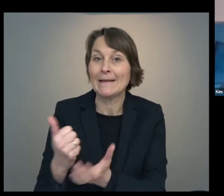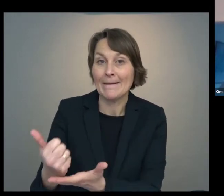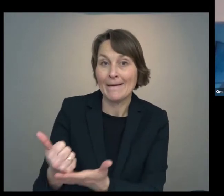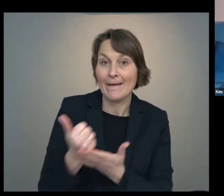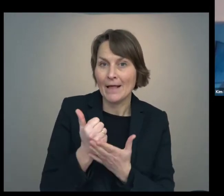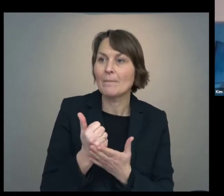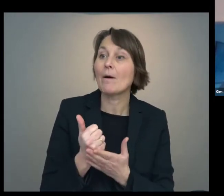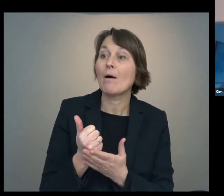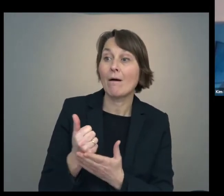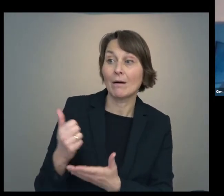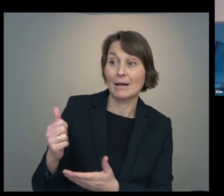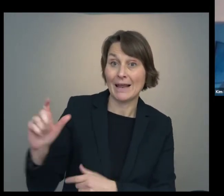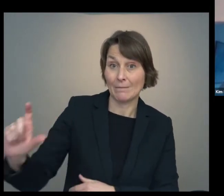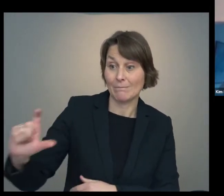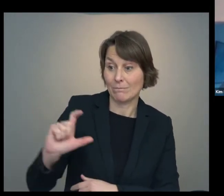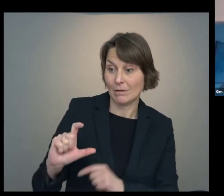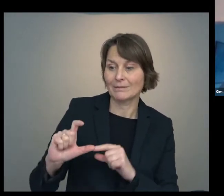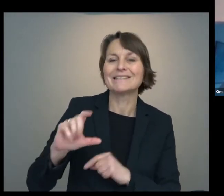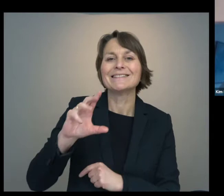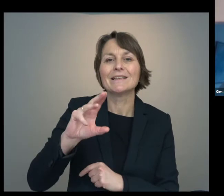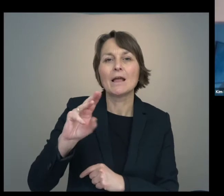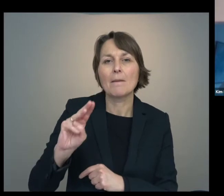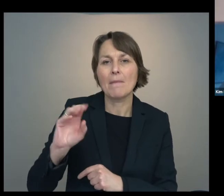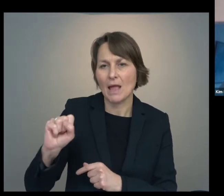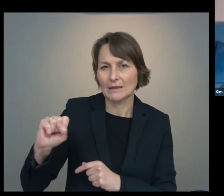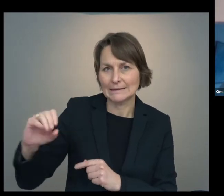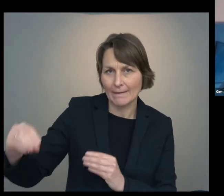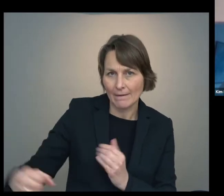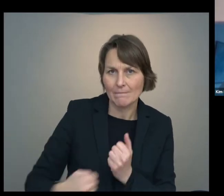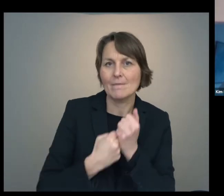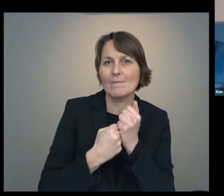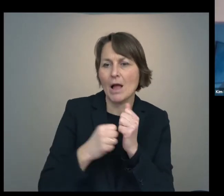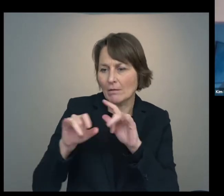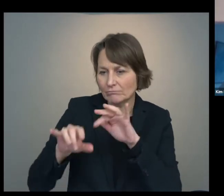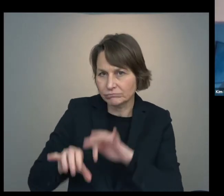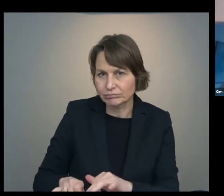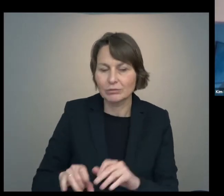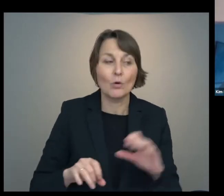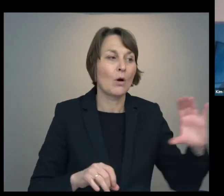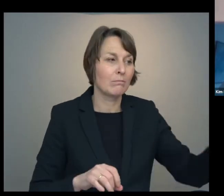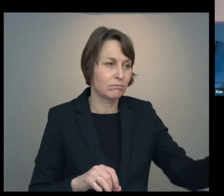where they help us build parts of the CMS. Like we've seen